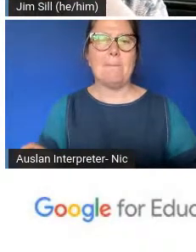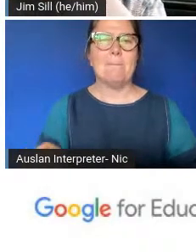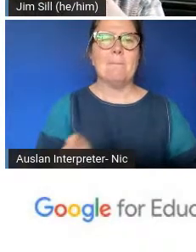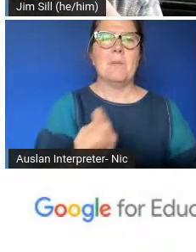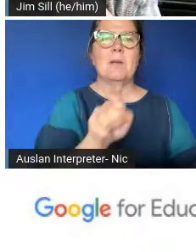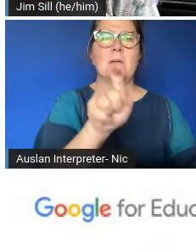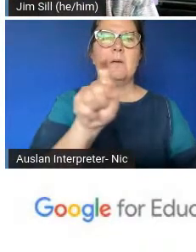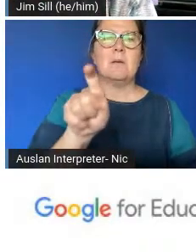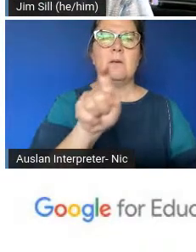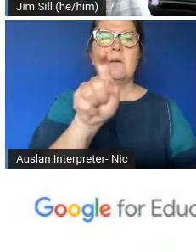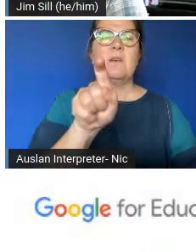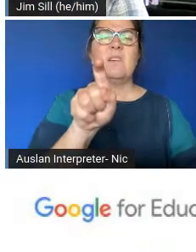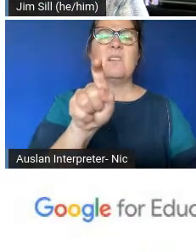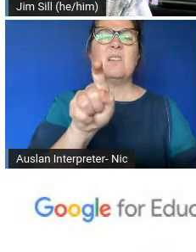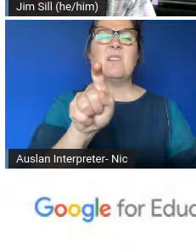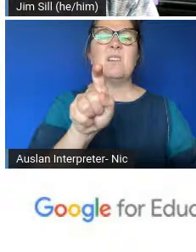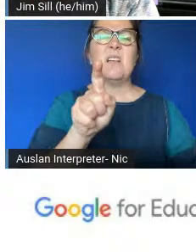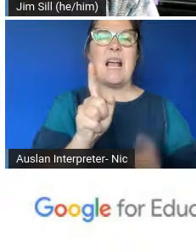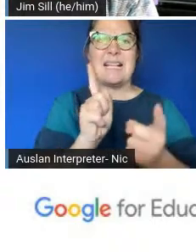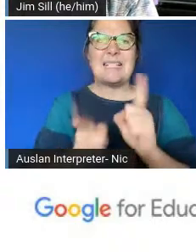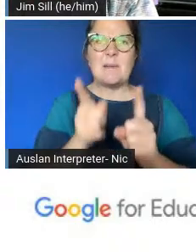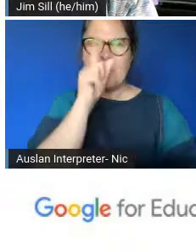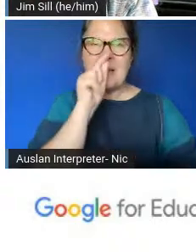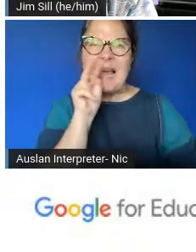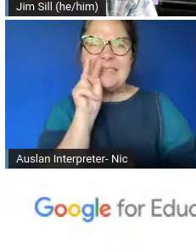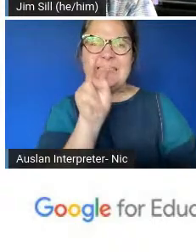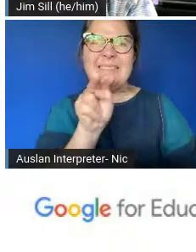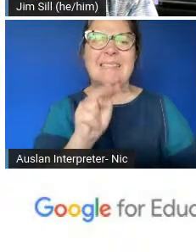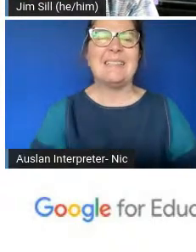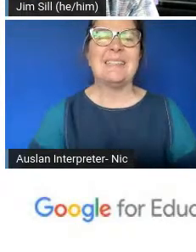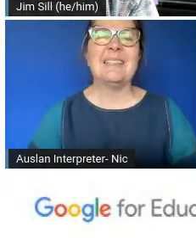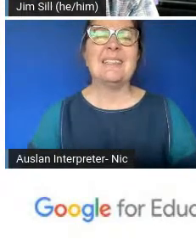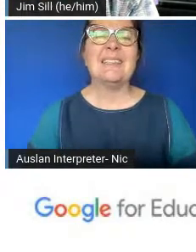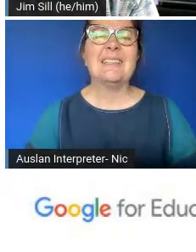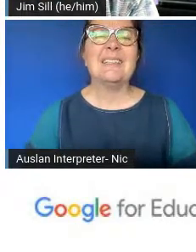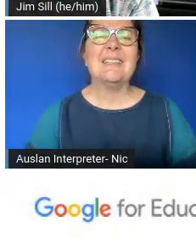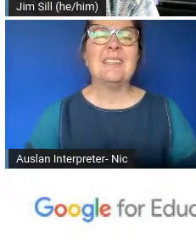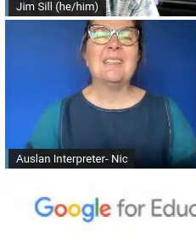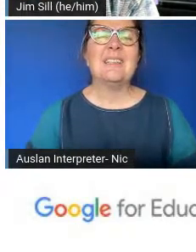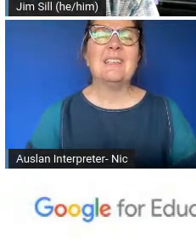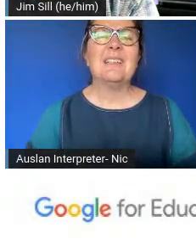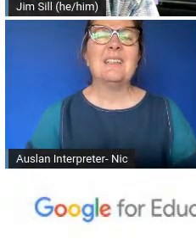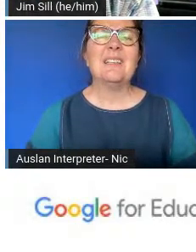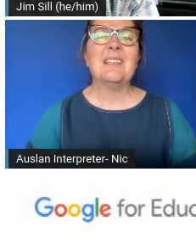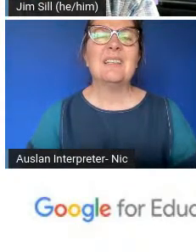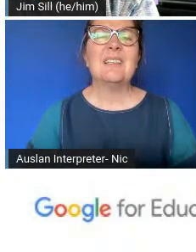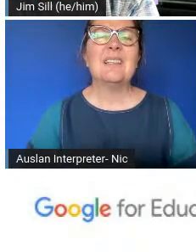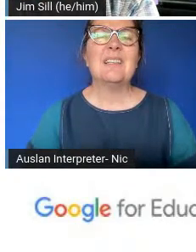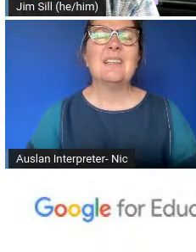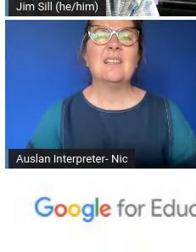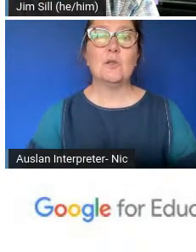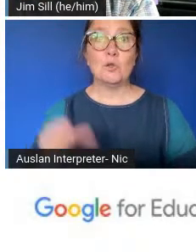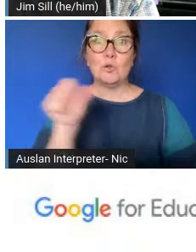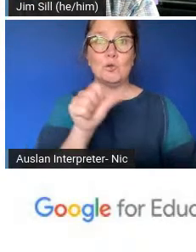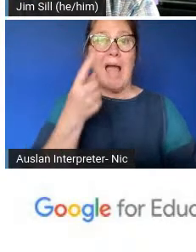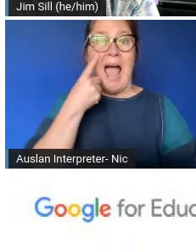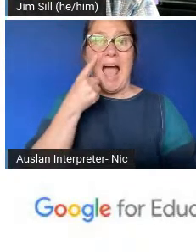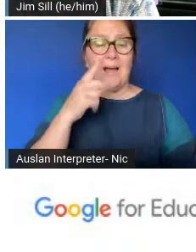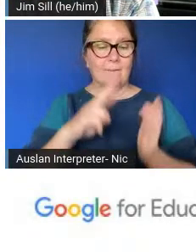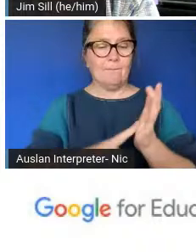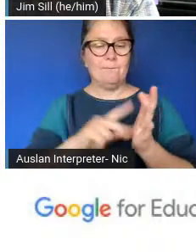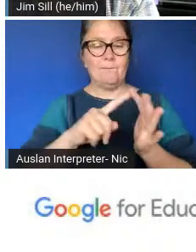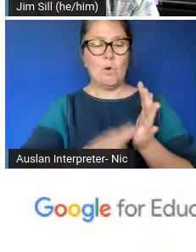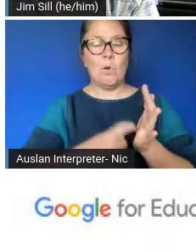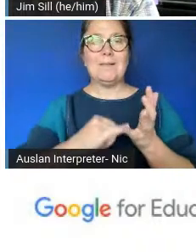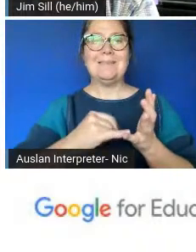building. Sometimes you see it, but I guess I'm not seeing it now. But Shall I go to Versailles instead? You can. And then